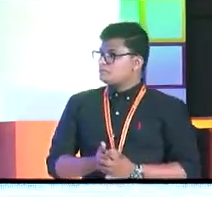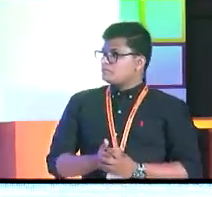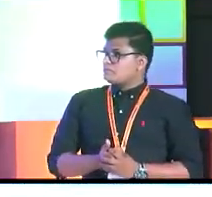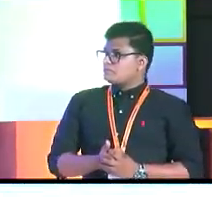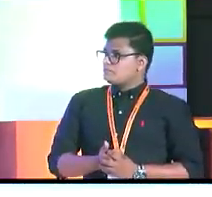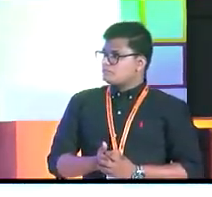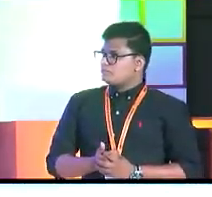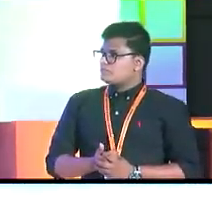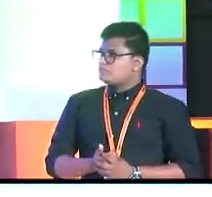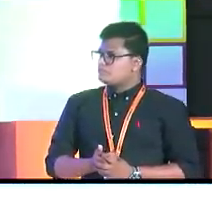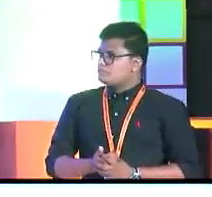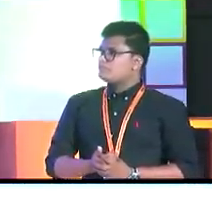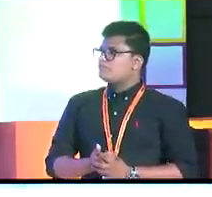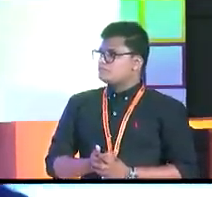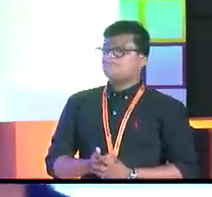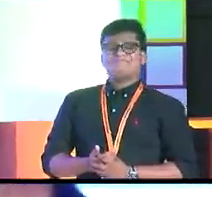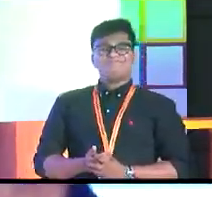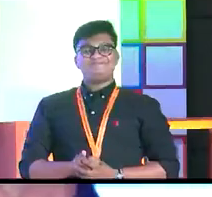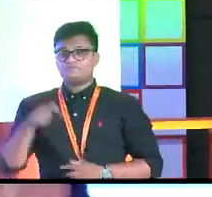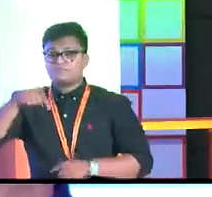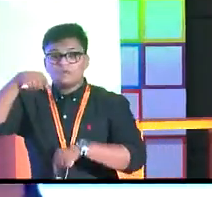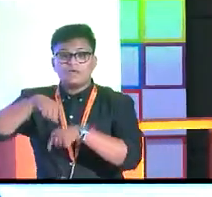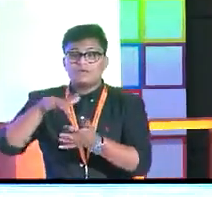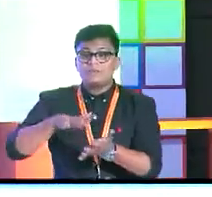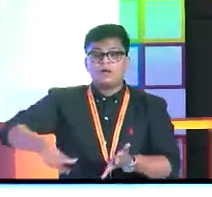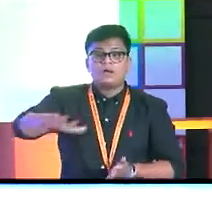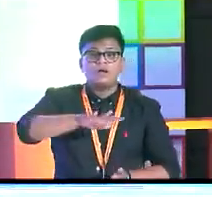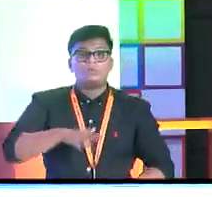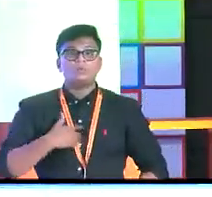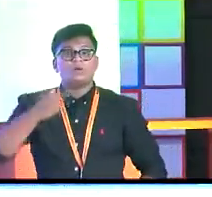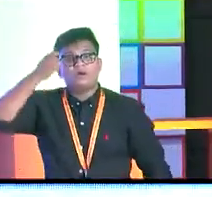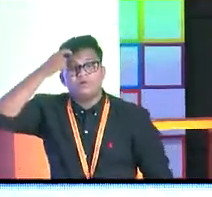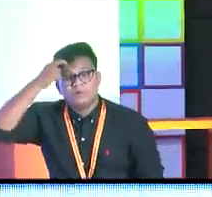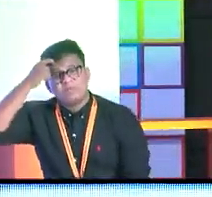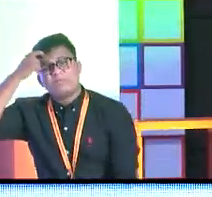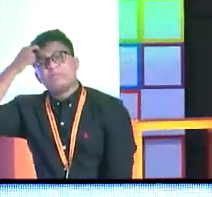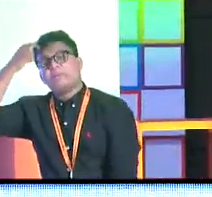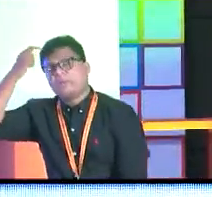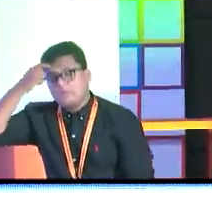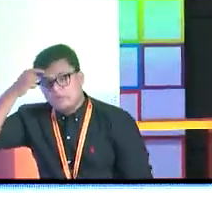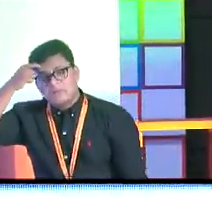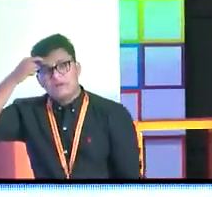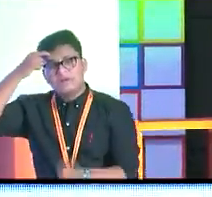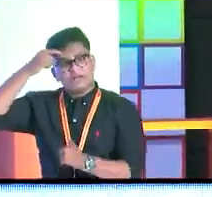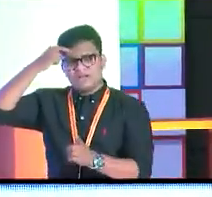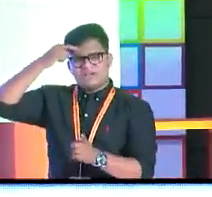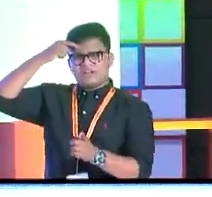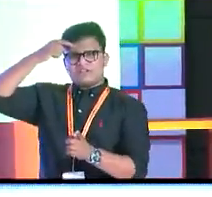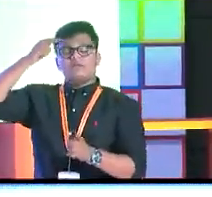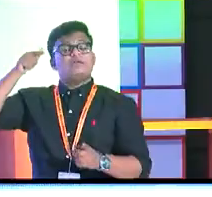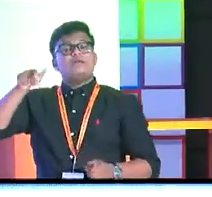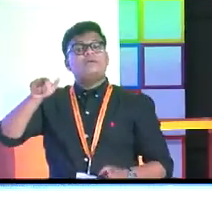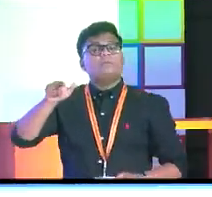Fellowship is not talking about problems. Fellowship is about creating a family of like-minded